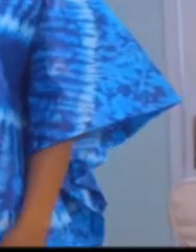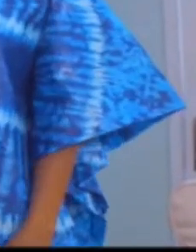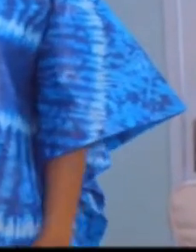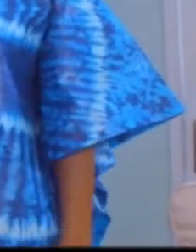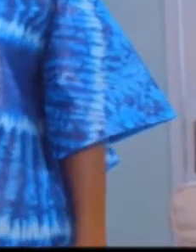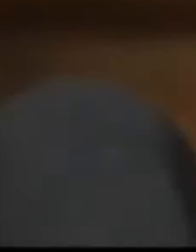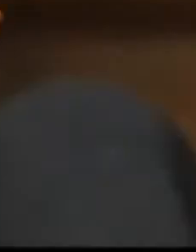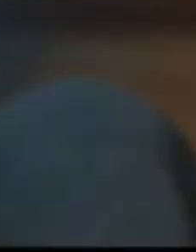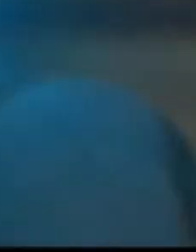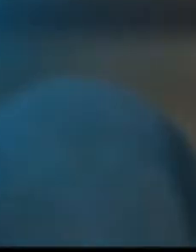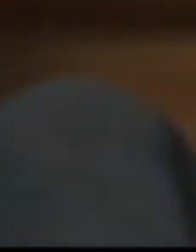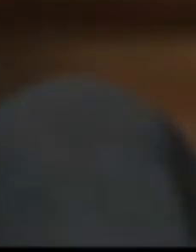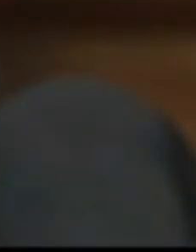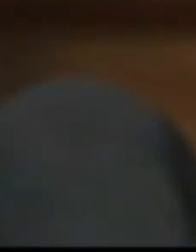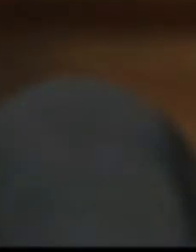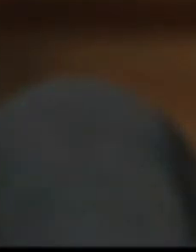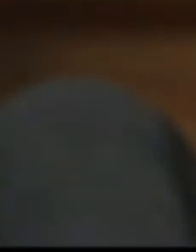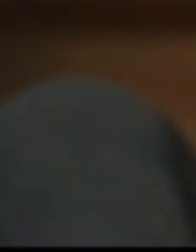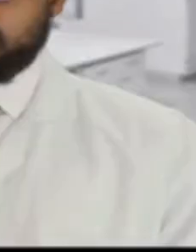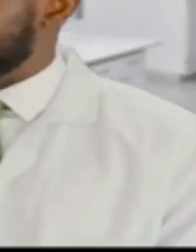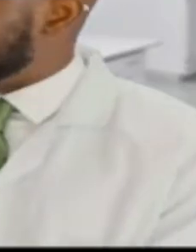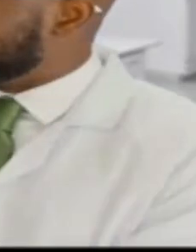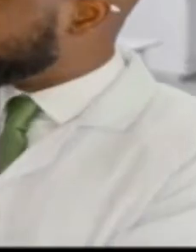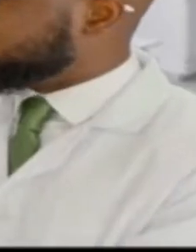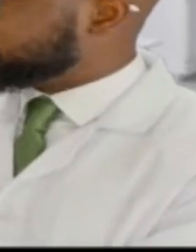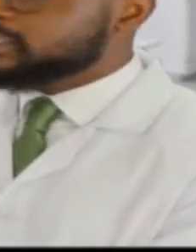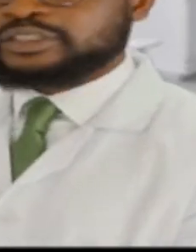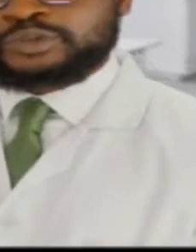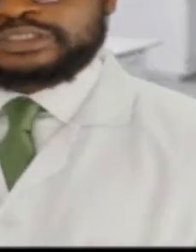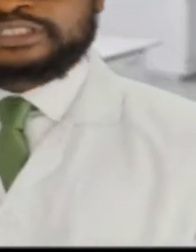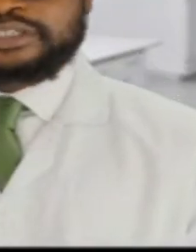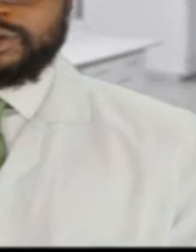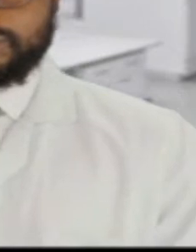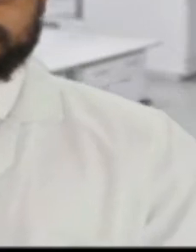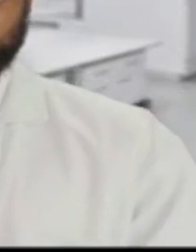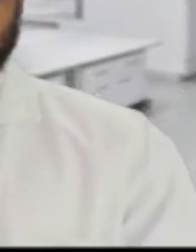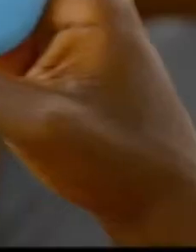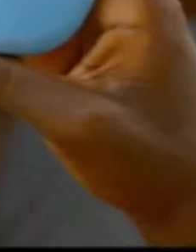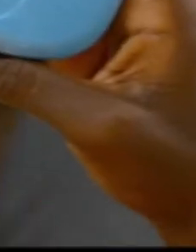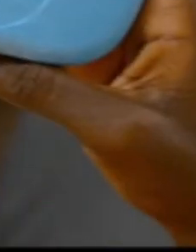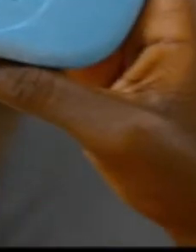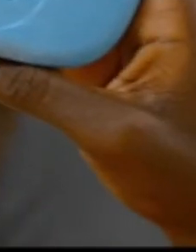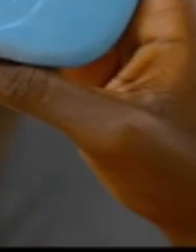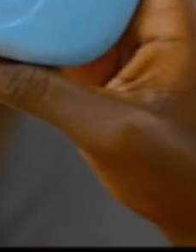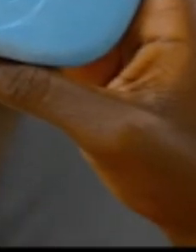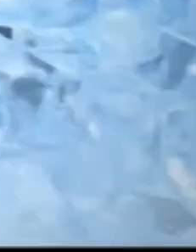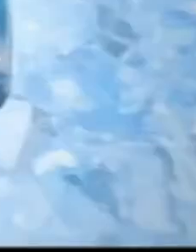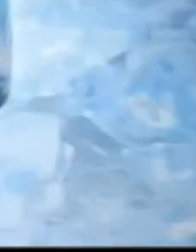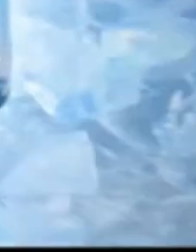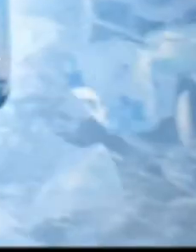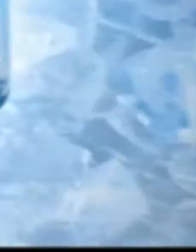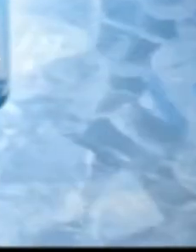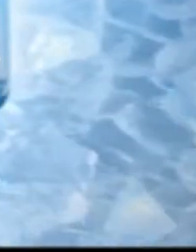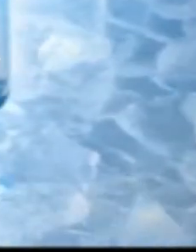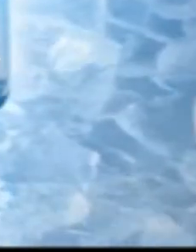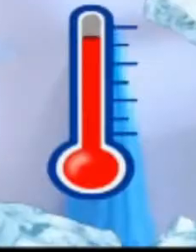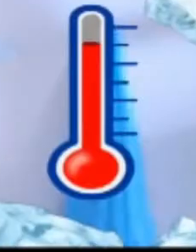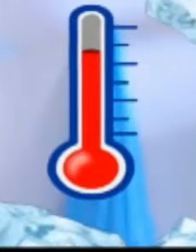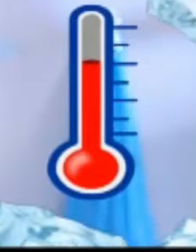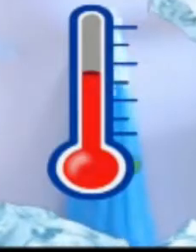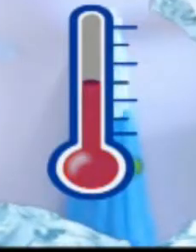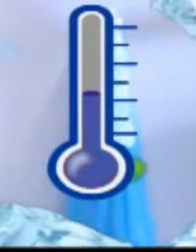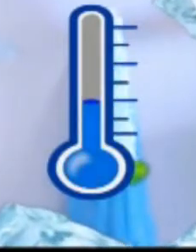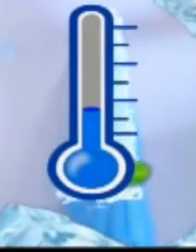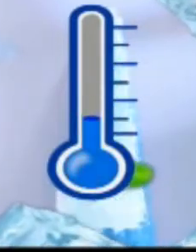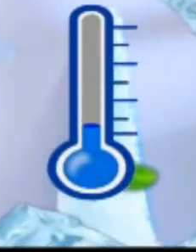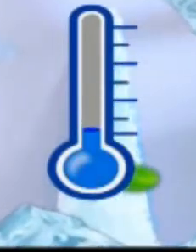Stay 5 degrees cooler. Body odor is caused by germs, and on active days, the sweating and odor are more. That's why you need the new improved Dettol Cool with